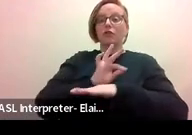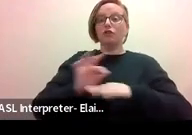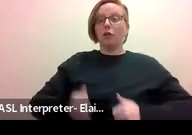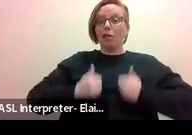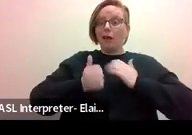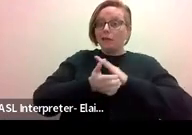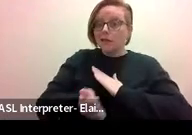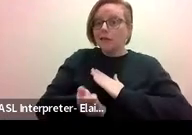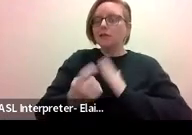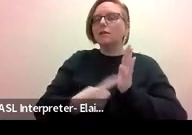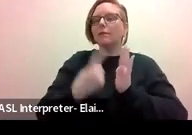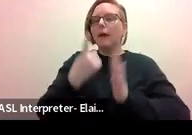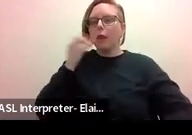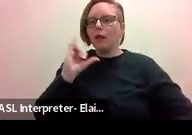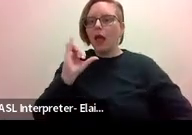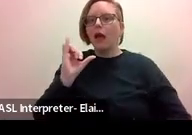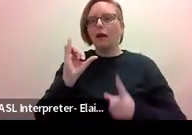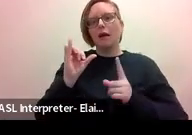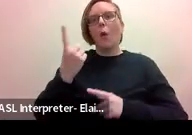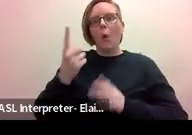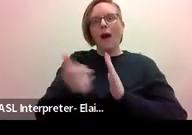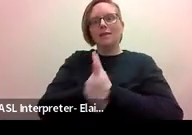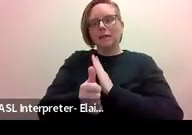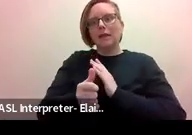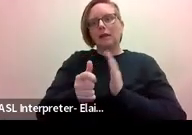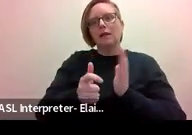for well over a year.